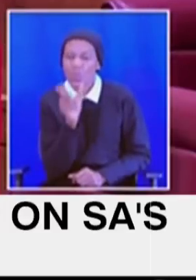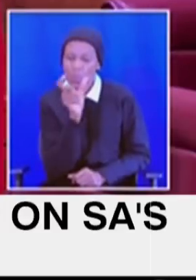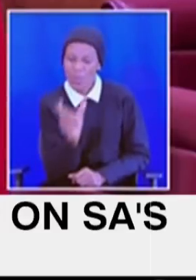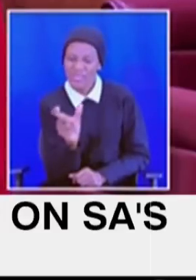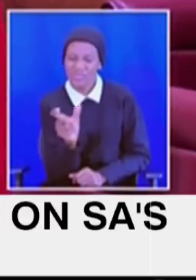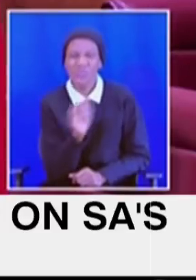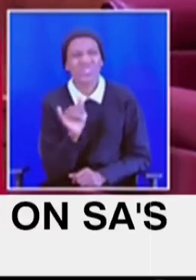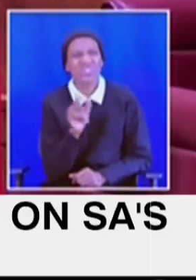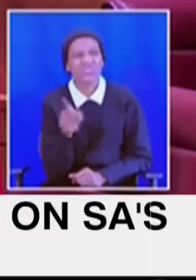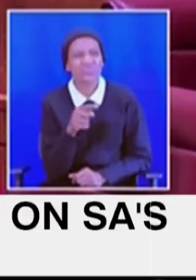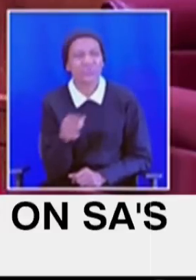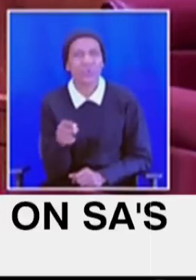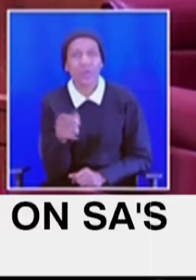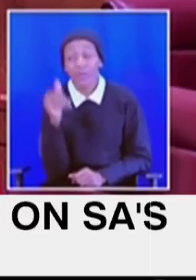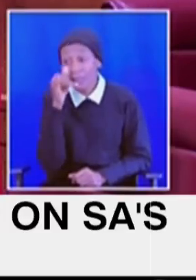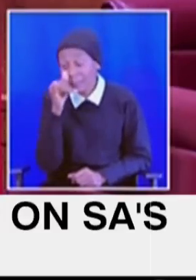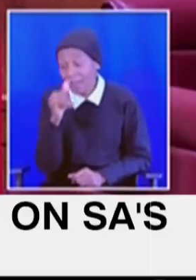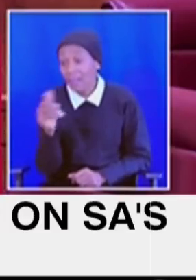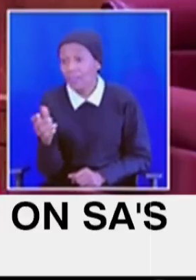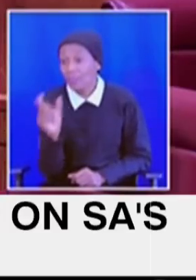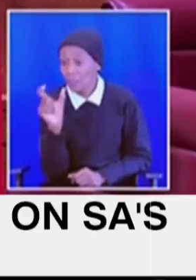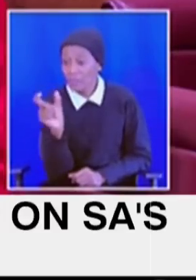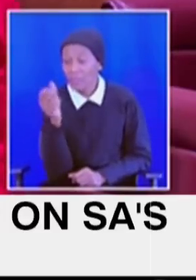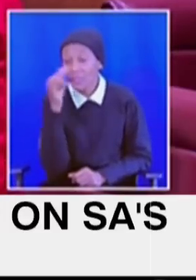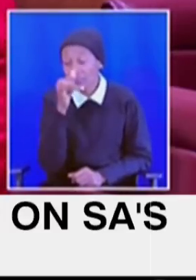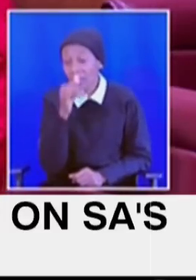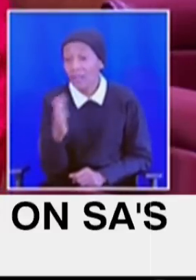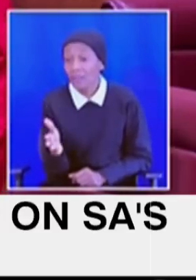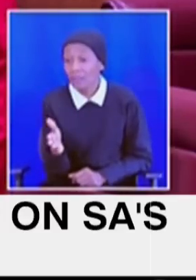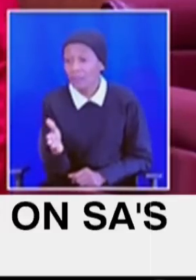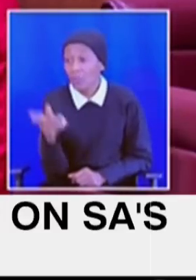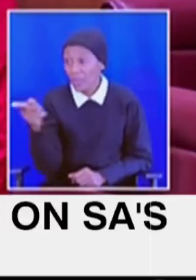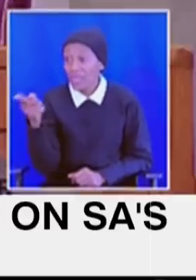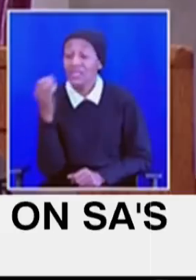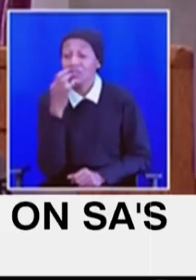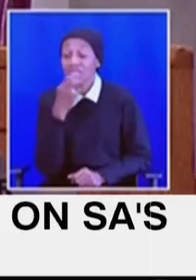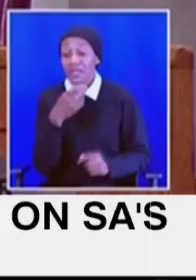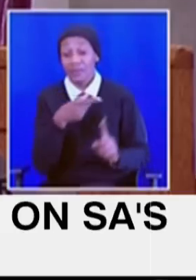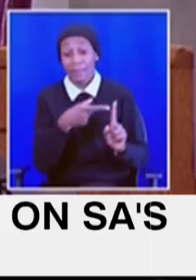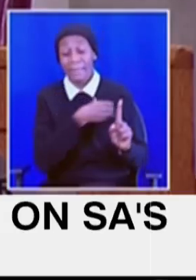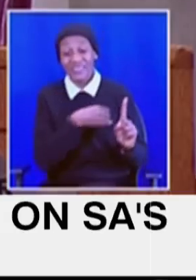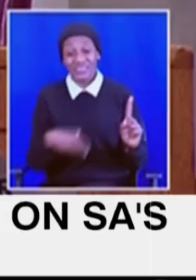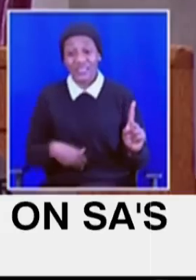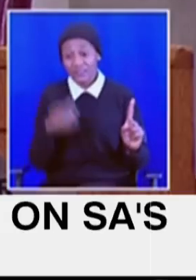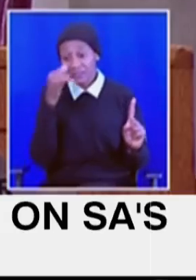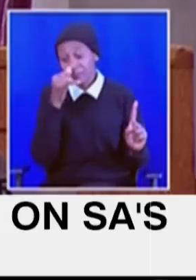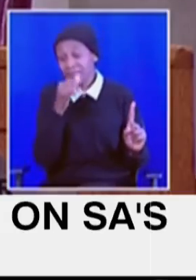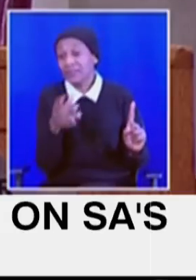I withdraw? Criminal. Referring to a president as a criminal.